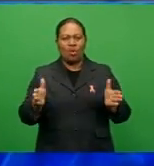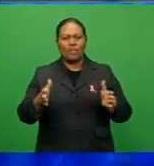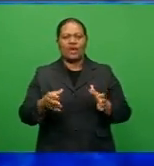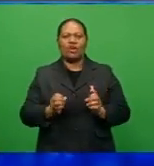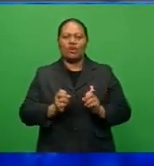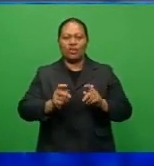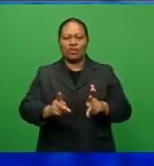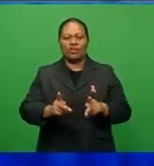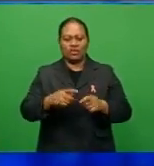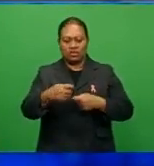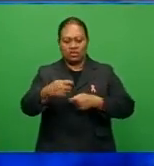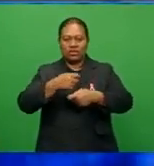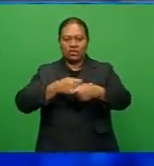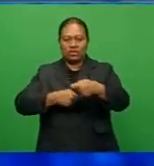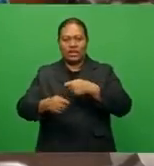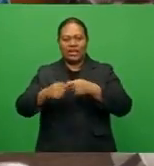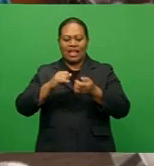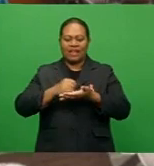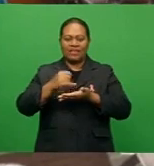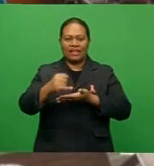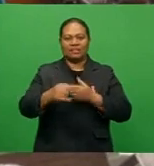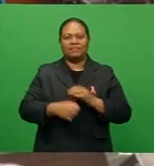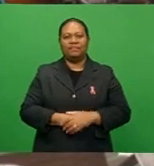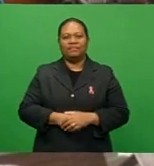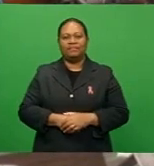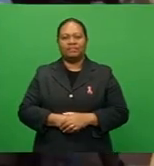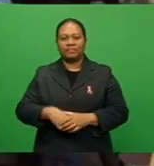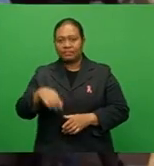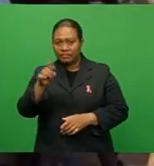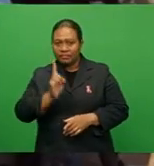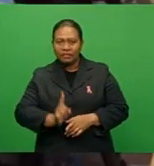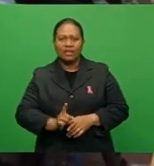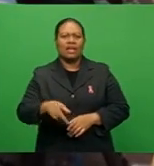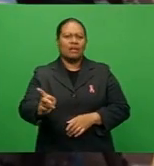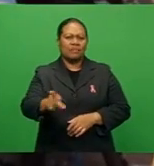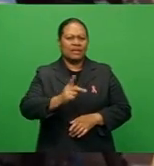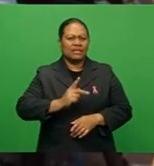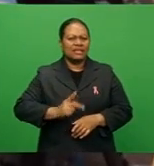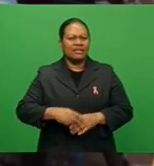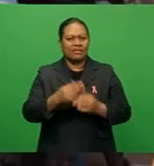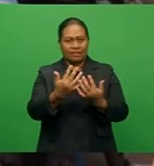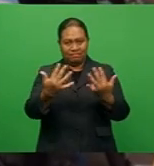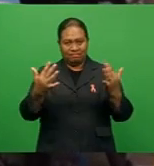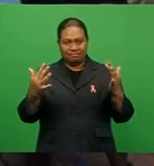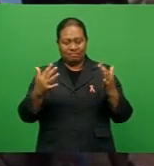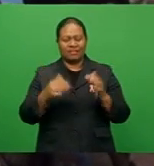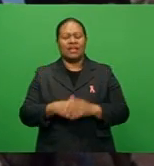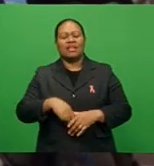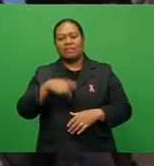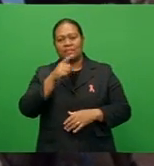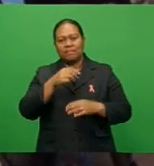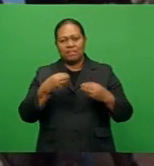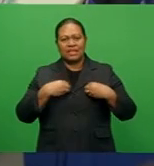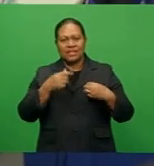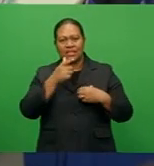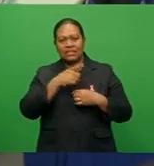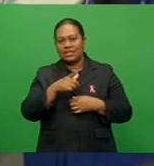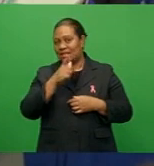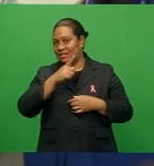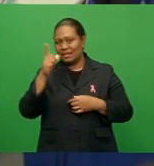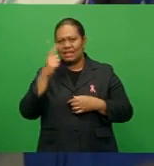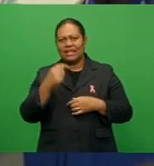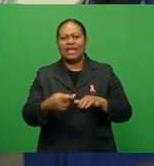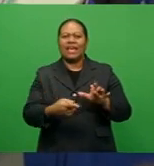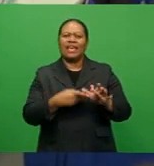valuable opportunities for trade and investment. Speaking at the Pacific panel for Indo-Pacific Business Forum yesterday, Minister for Economy